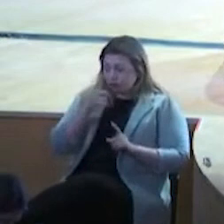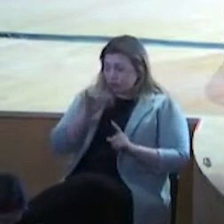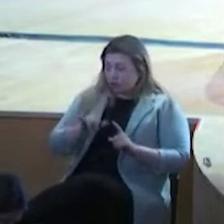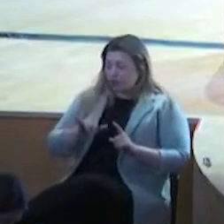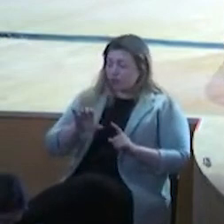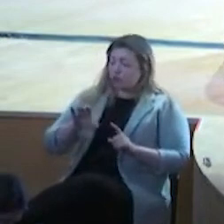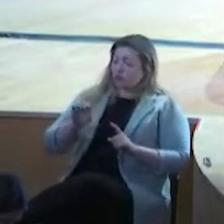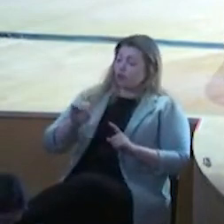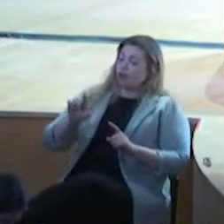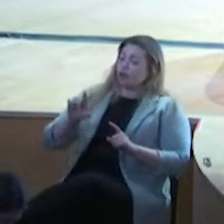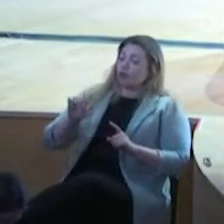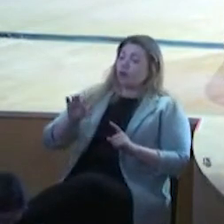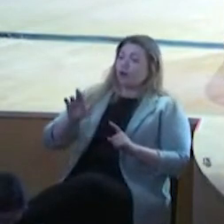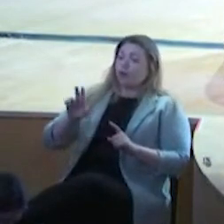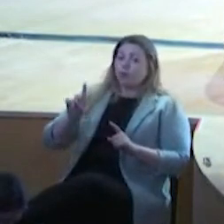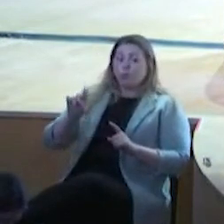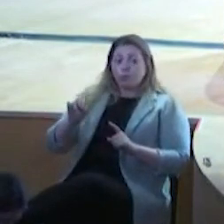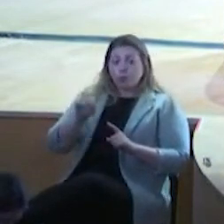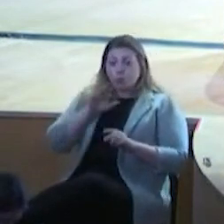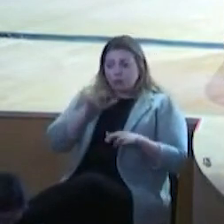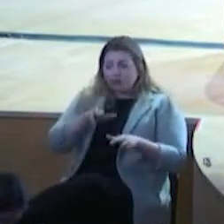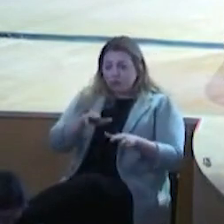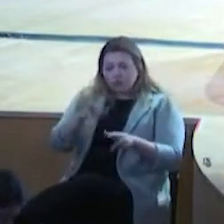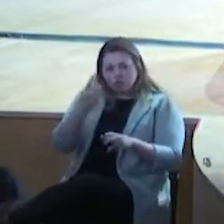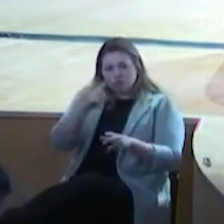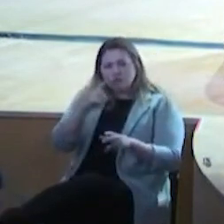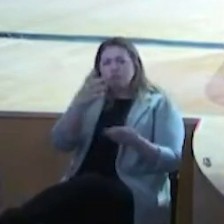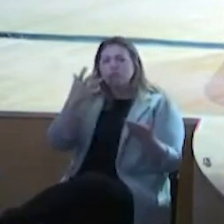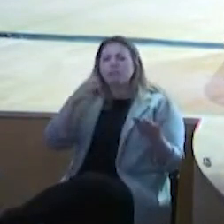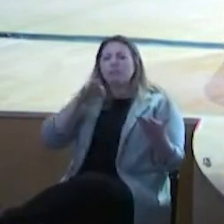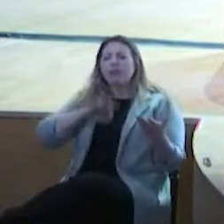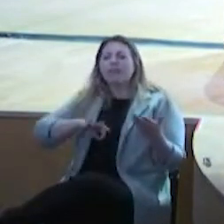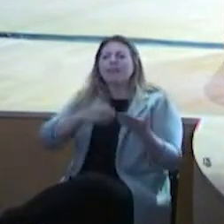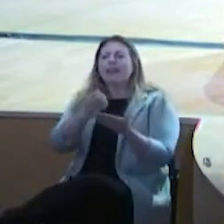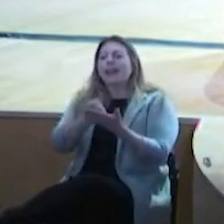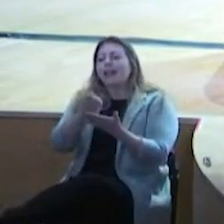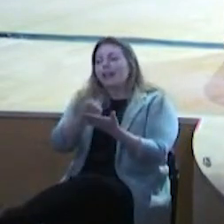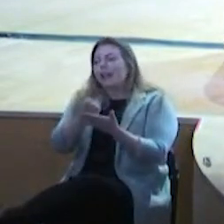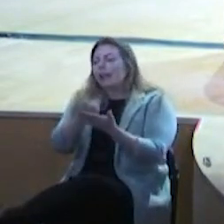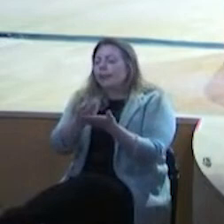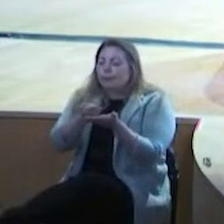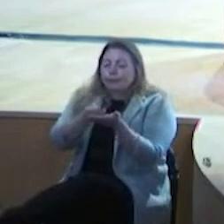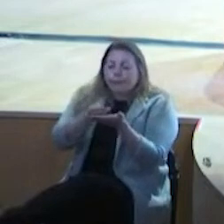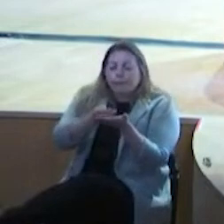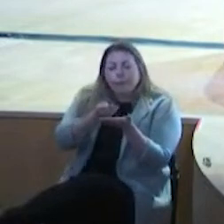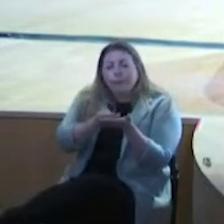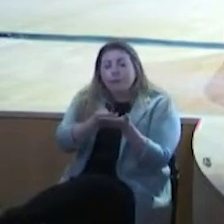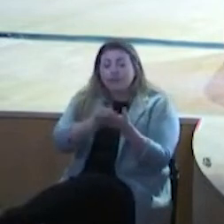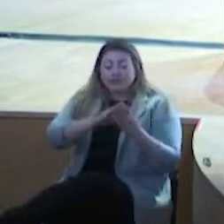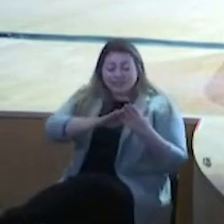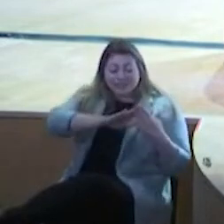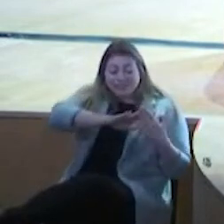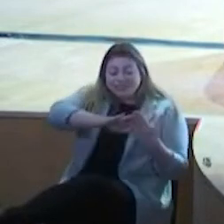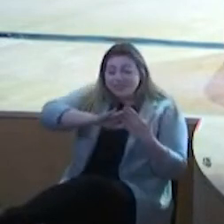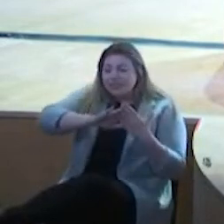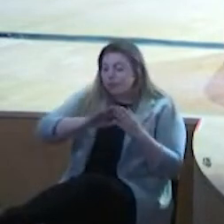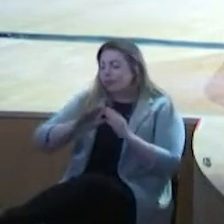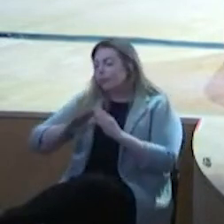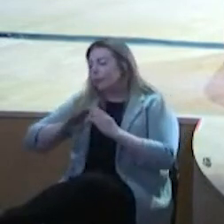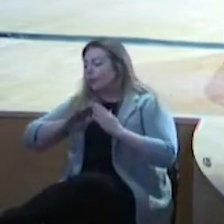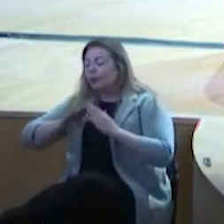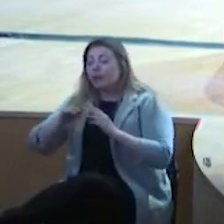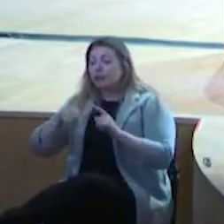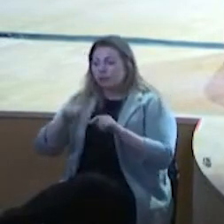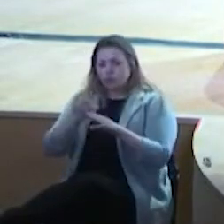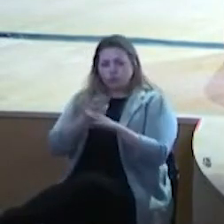know, they use it as an economic benefit. The cities and towns You know, they use the